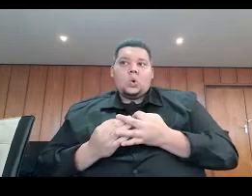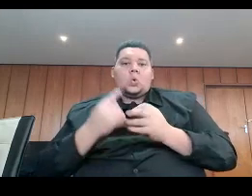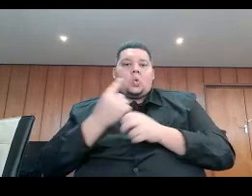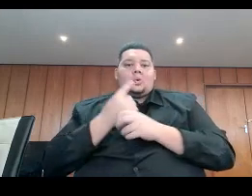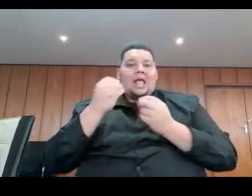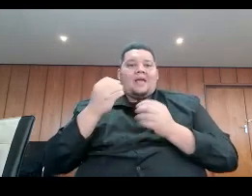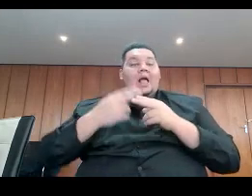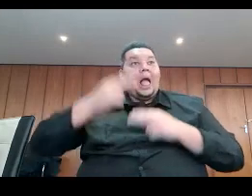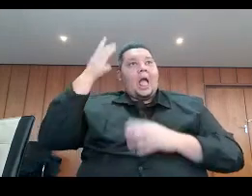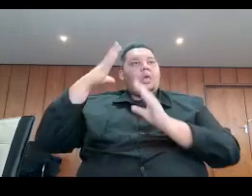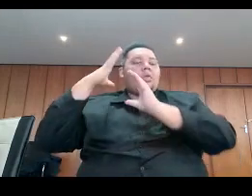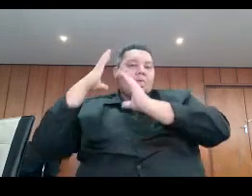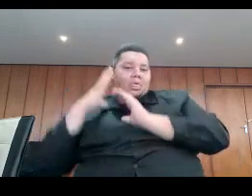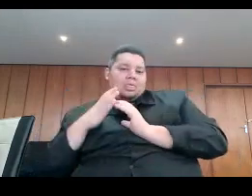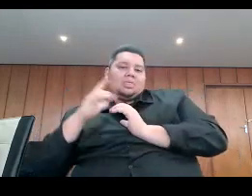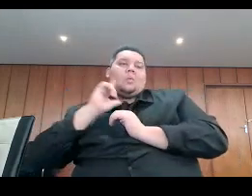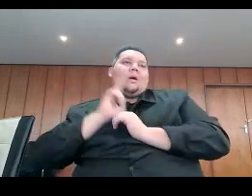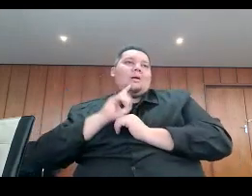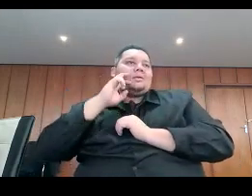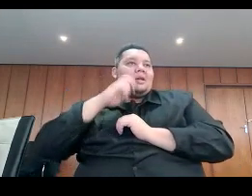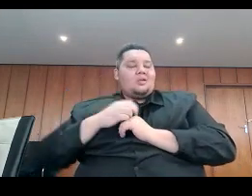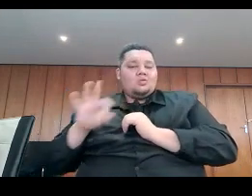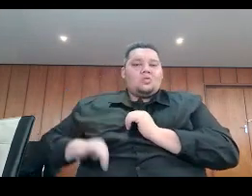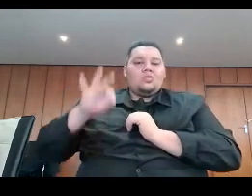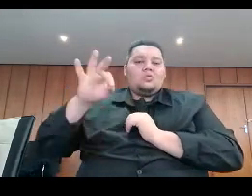high burden in terms of the tasks that they do.